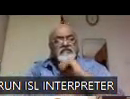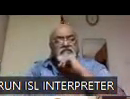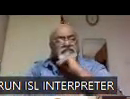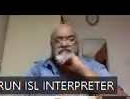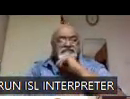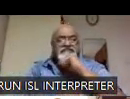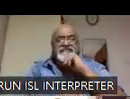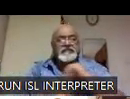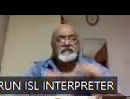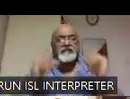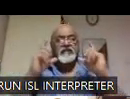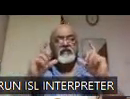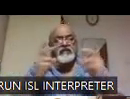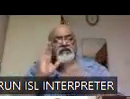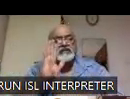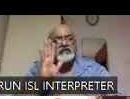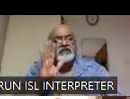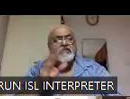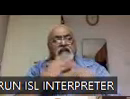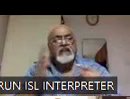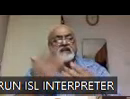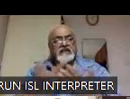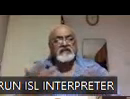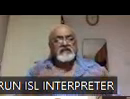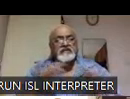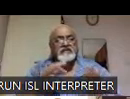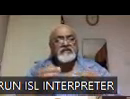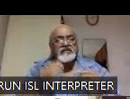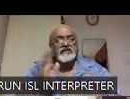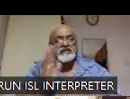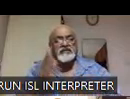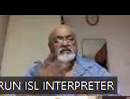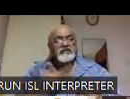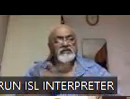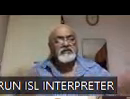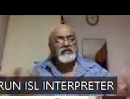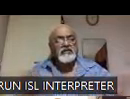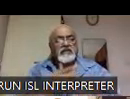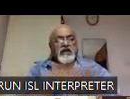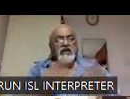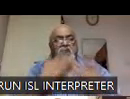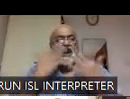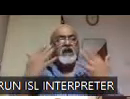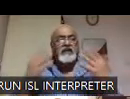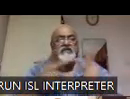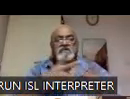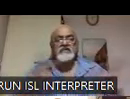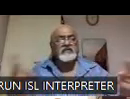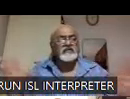This picture is speaking about many things. First, it is beyond colors. We are not talking